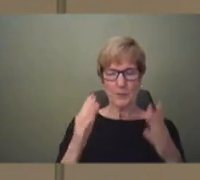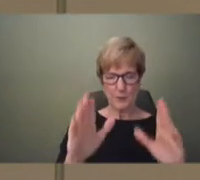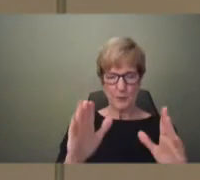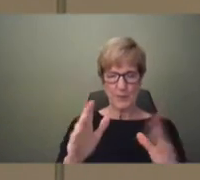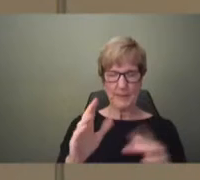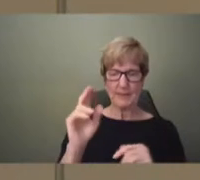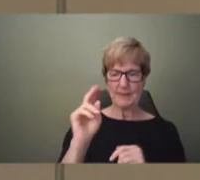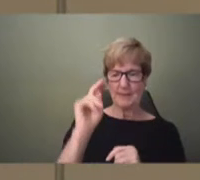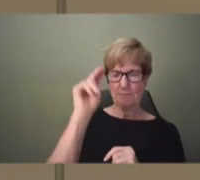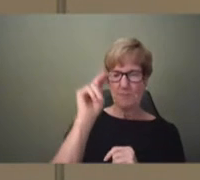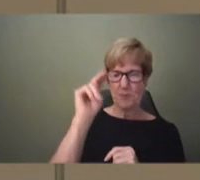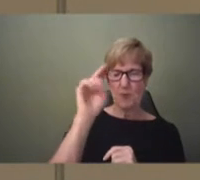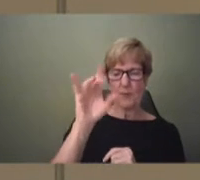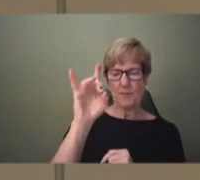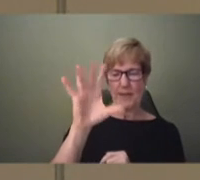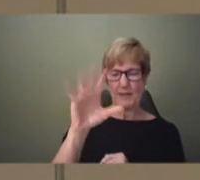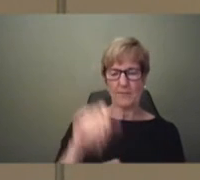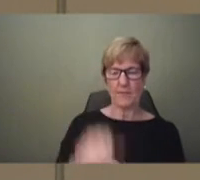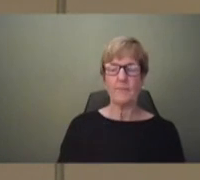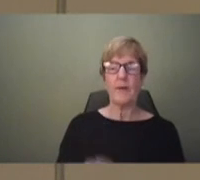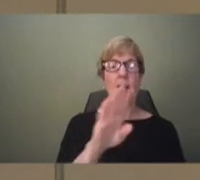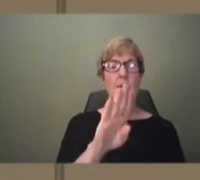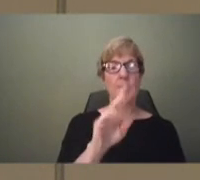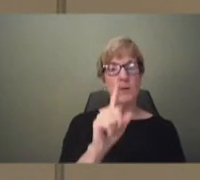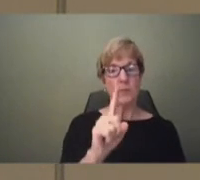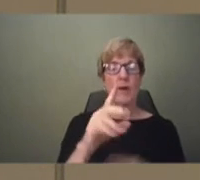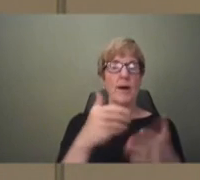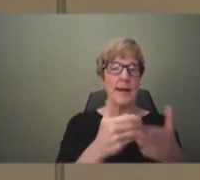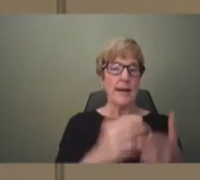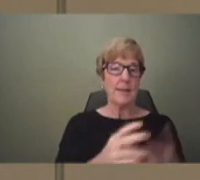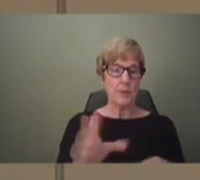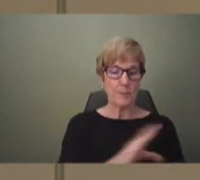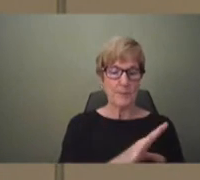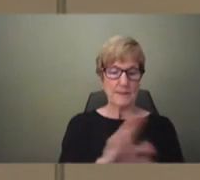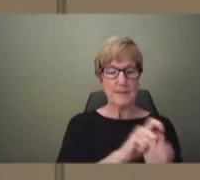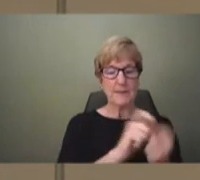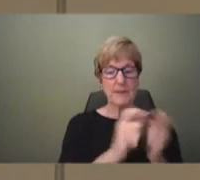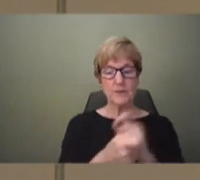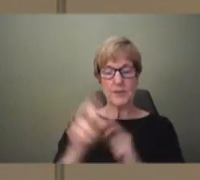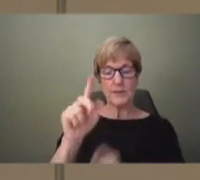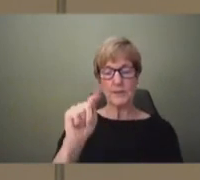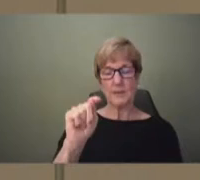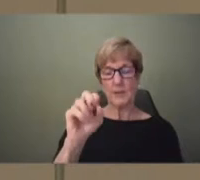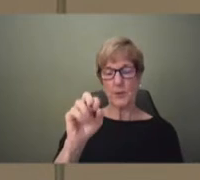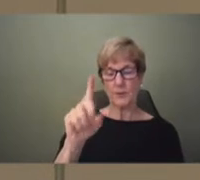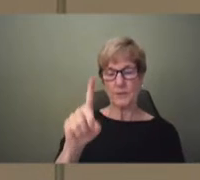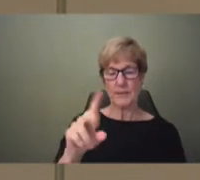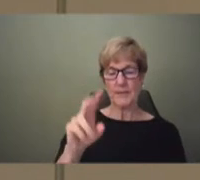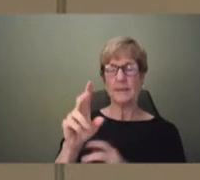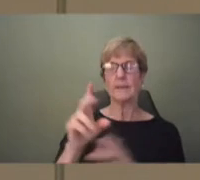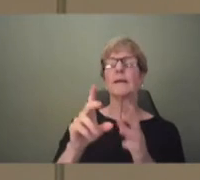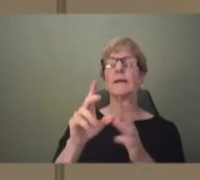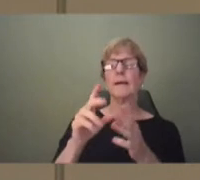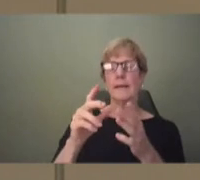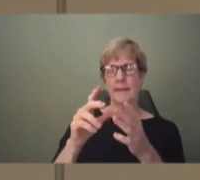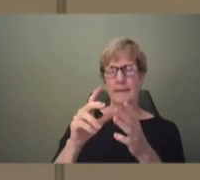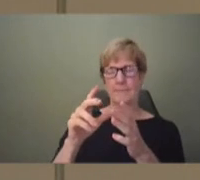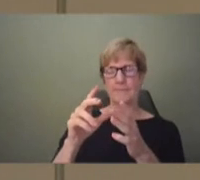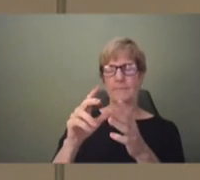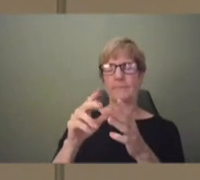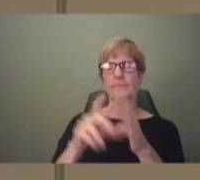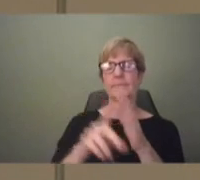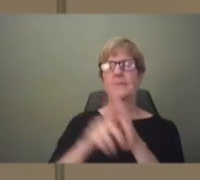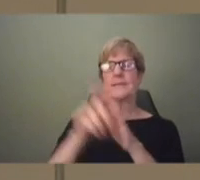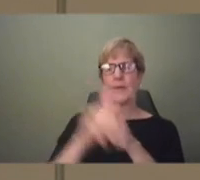District the current zoning is B1 neighborhood business the propos zoning TNC Transit oriented development neighborhood center staff recommends approval of this